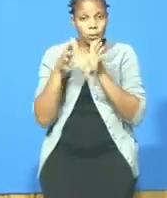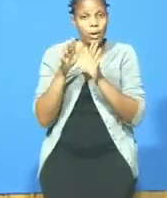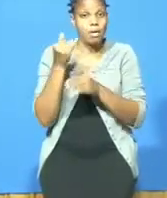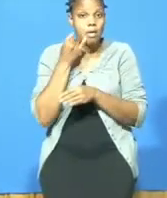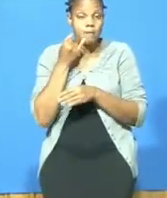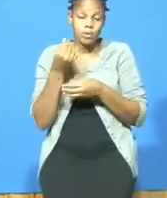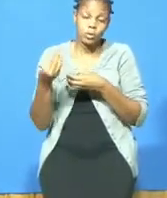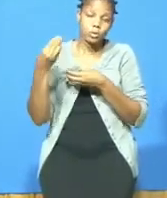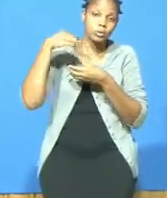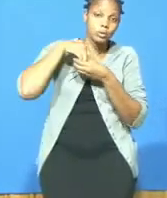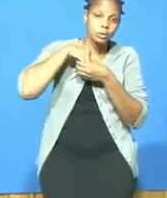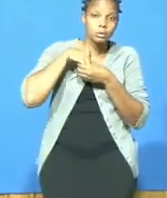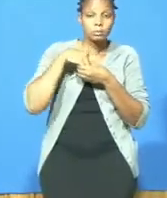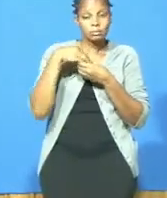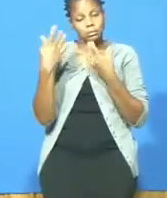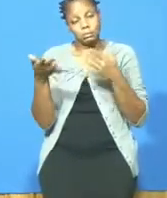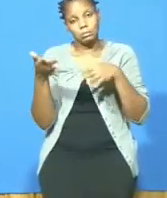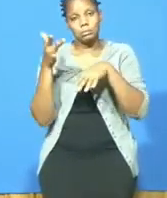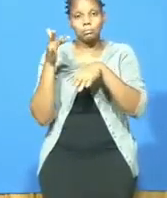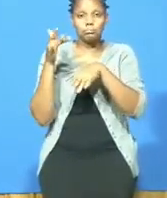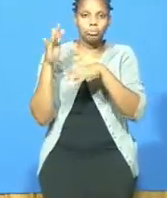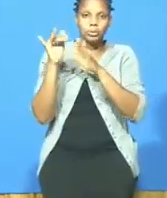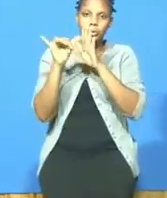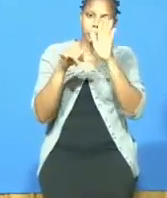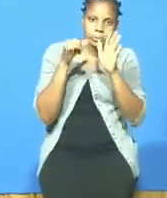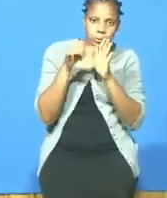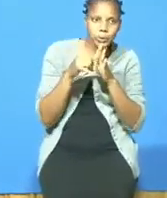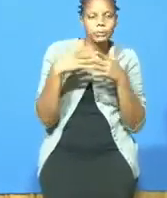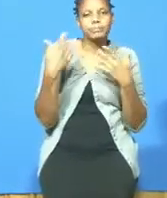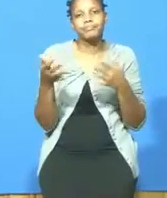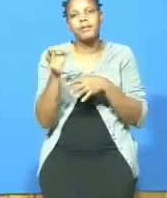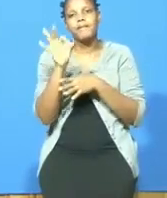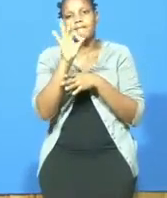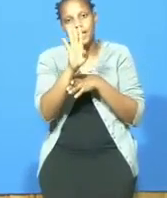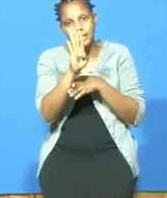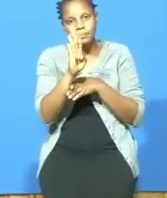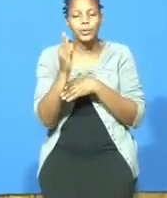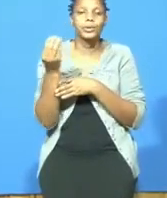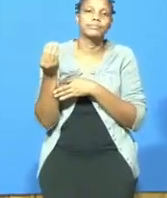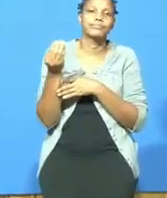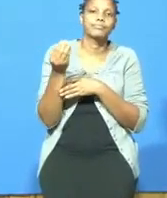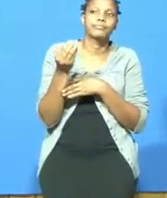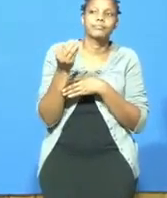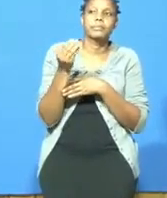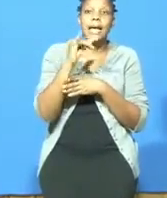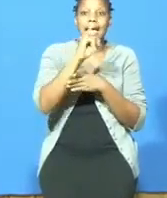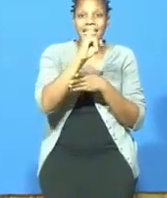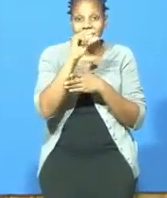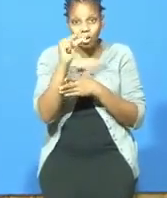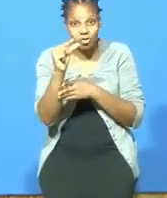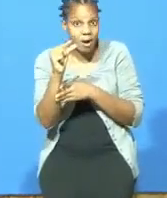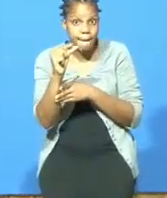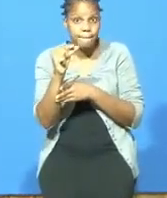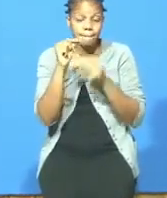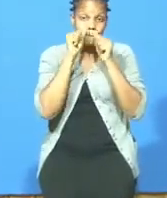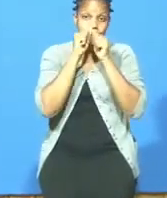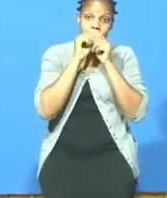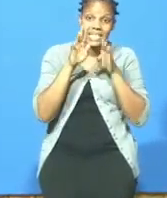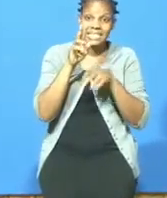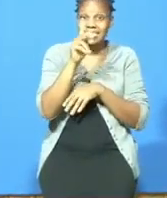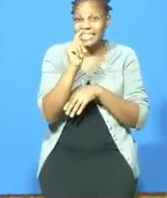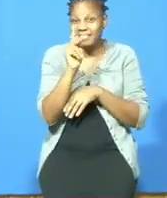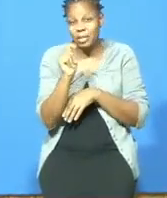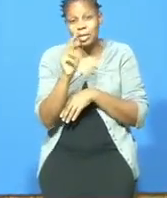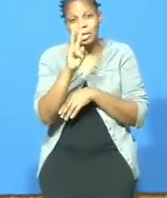are joining us via YouTube, Facebook, Instagram, Blessed